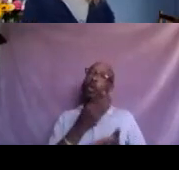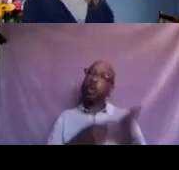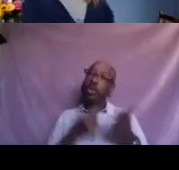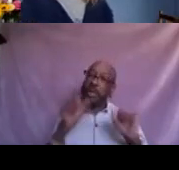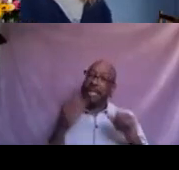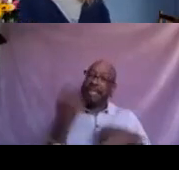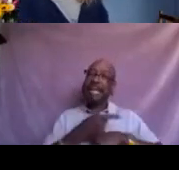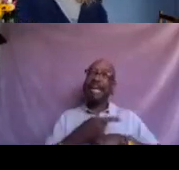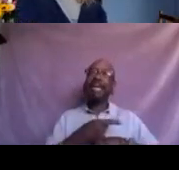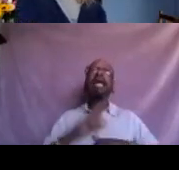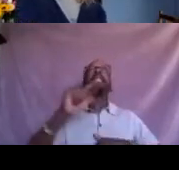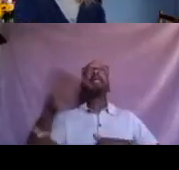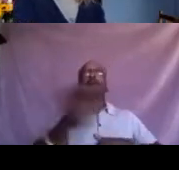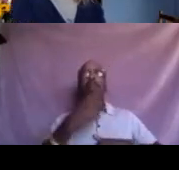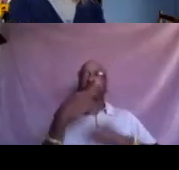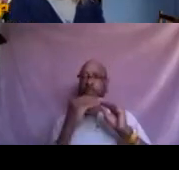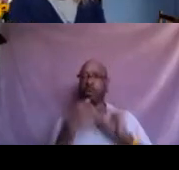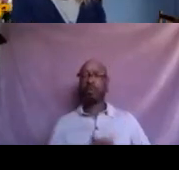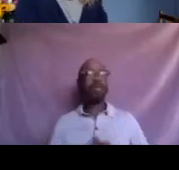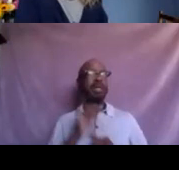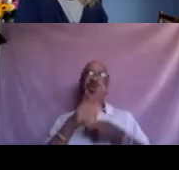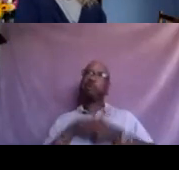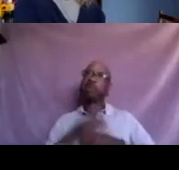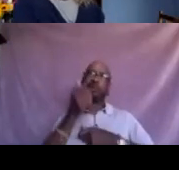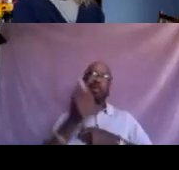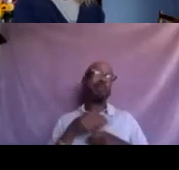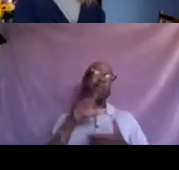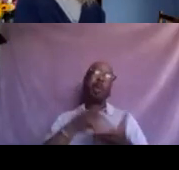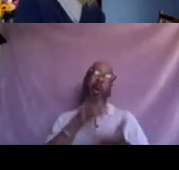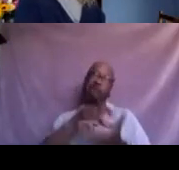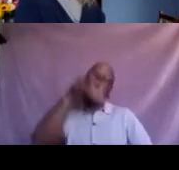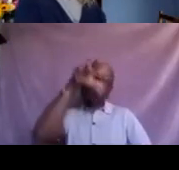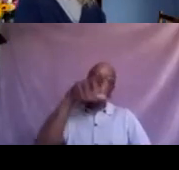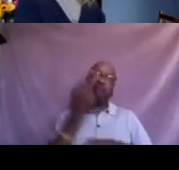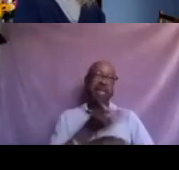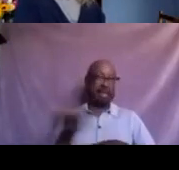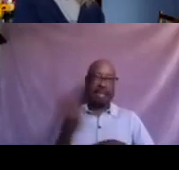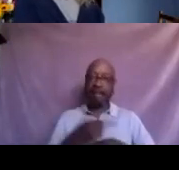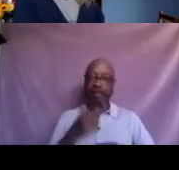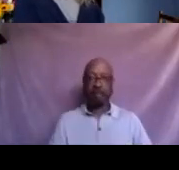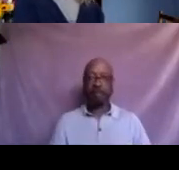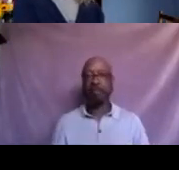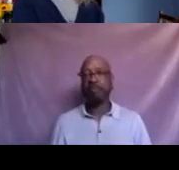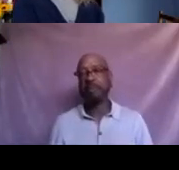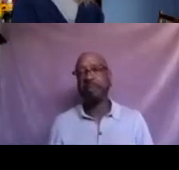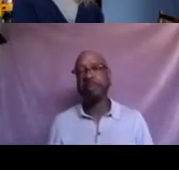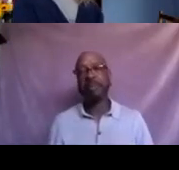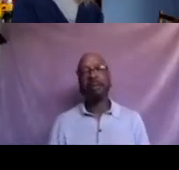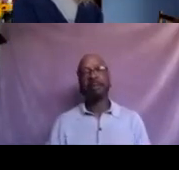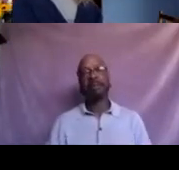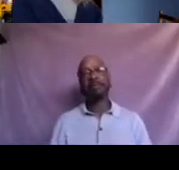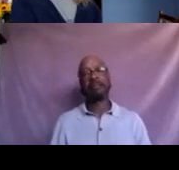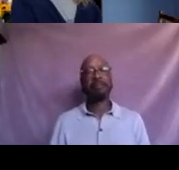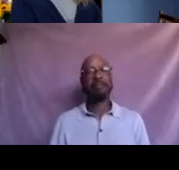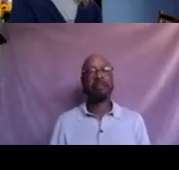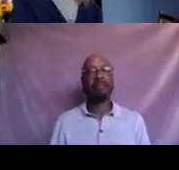for more later. You don't put pressure on yourself to learn every single thing, okay? All right.